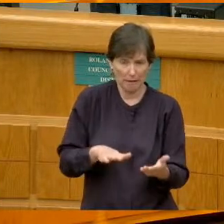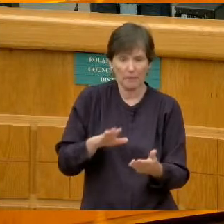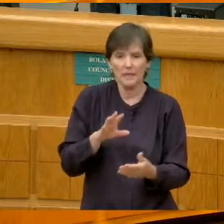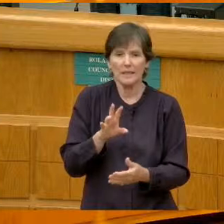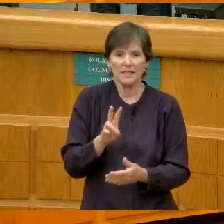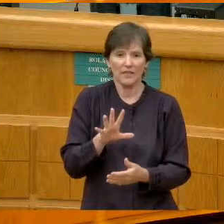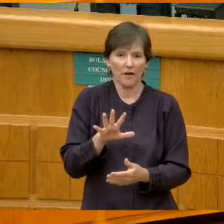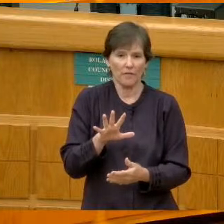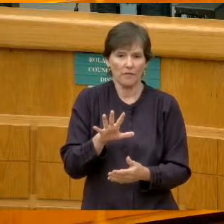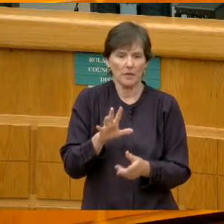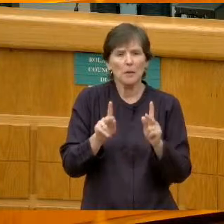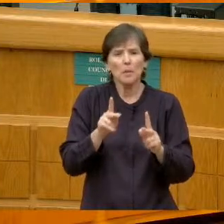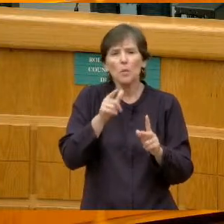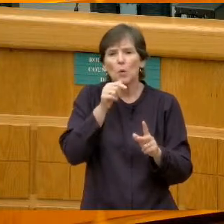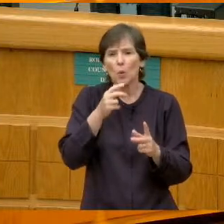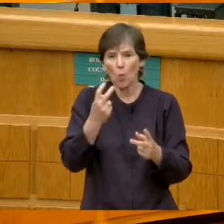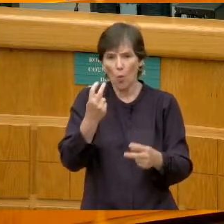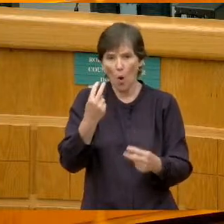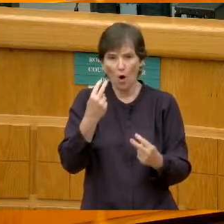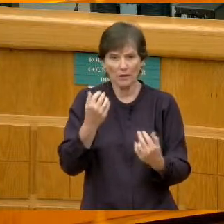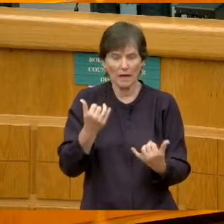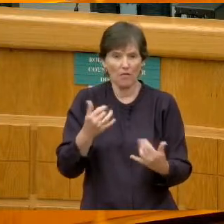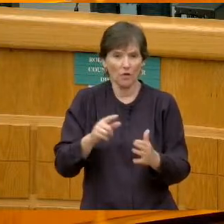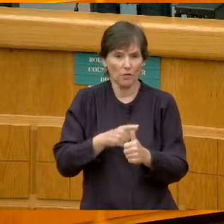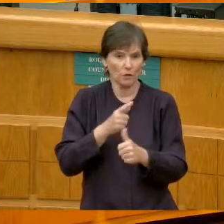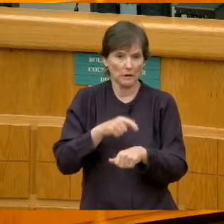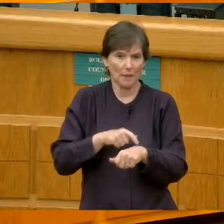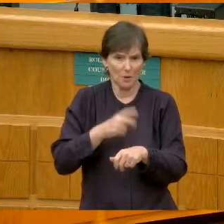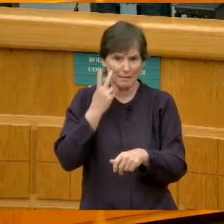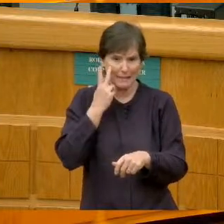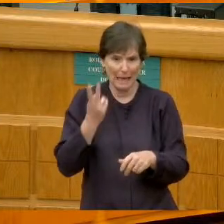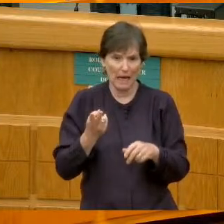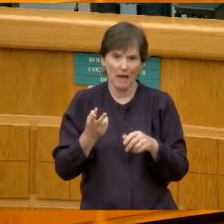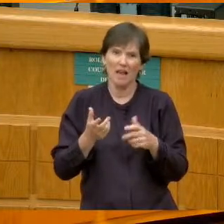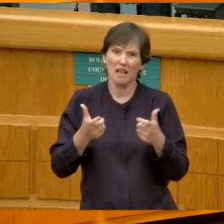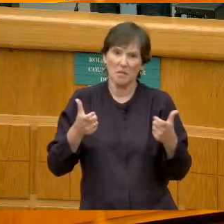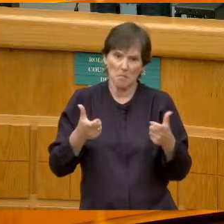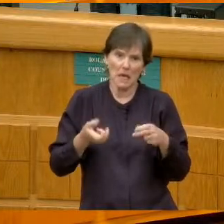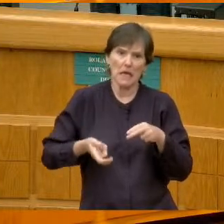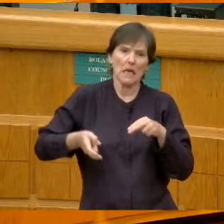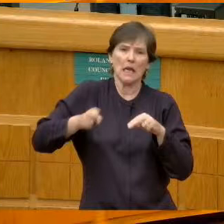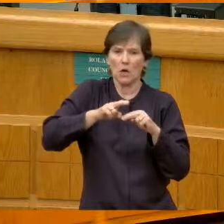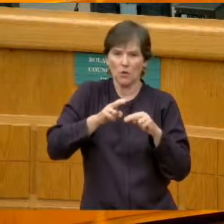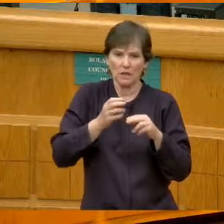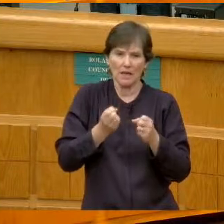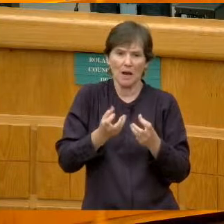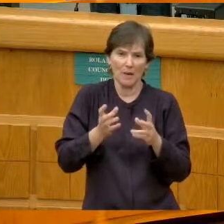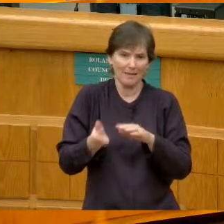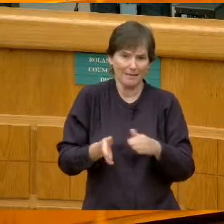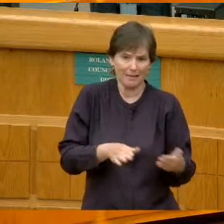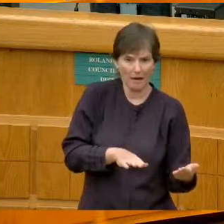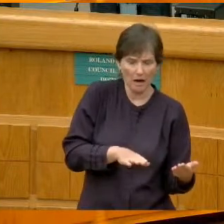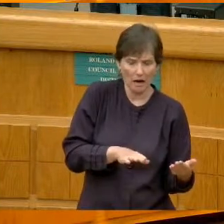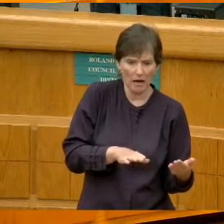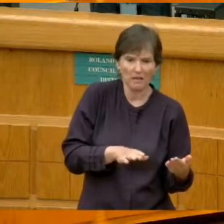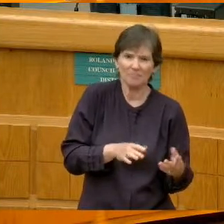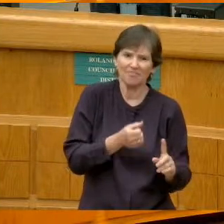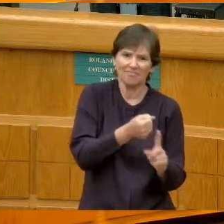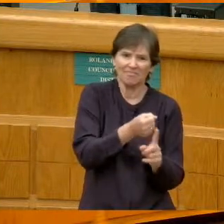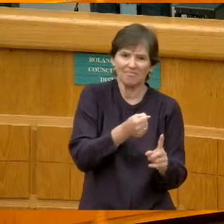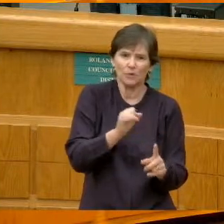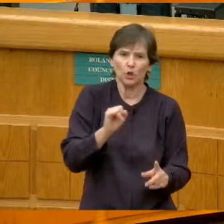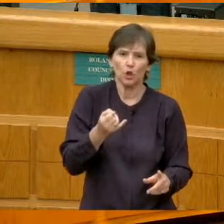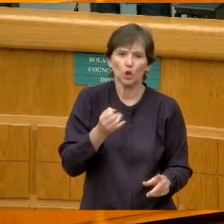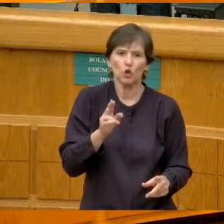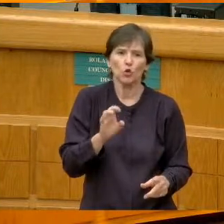for the first time, you can see a big increase in our deaths happen here in July. In fact, the majority that we're reporting,